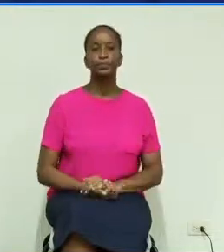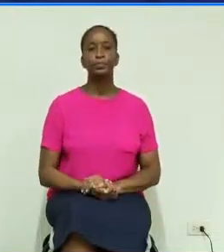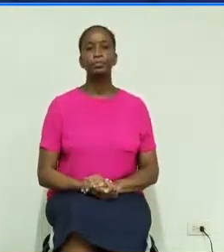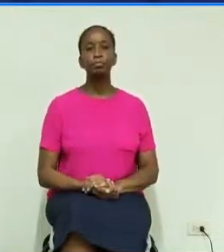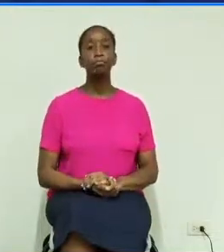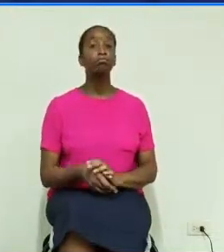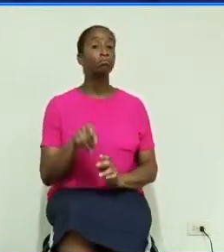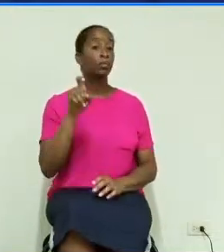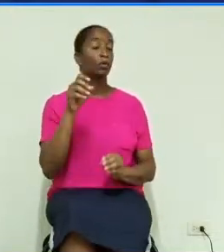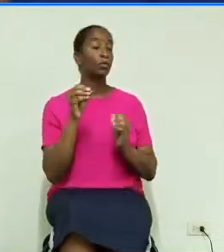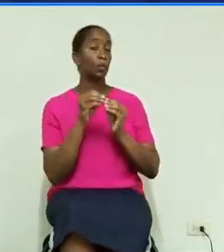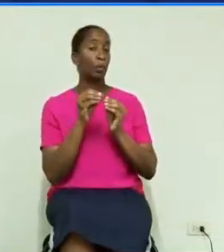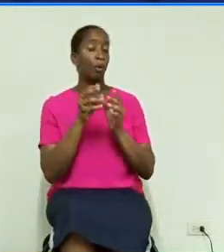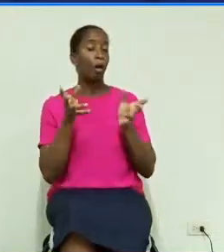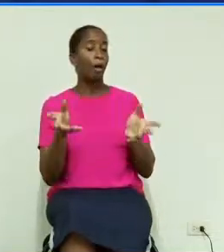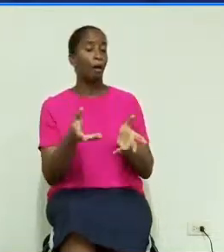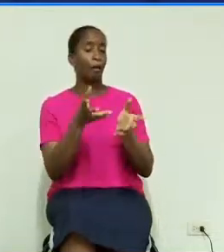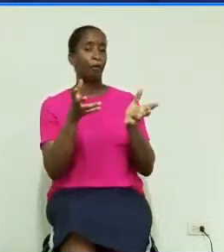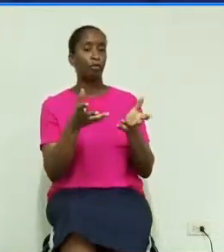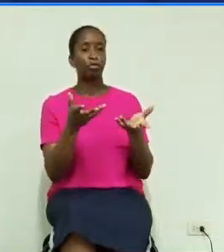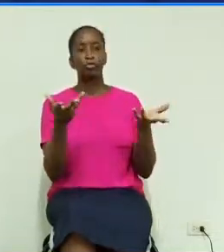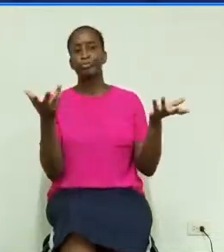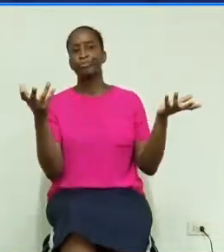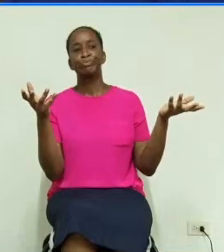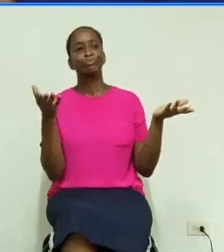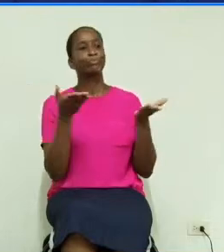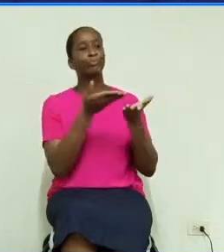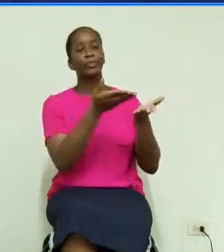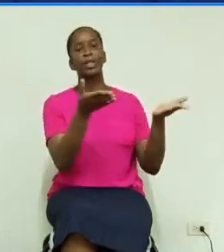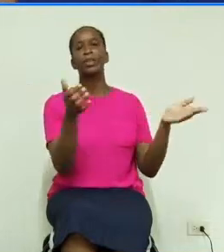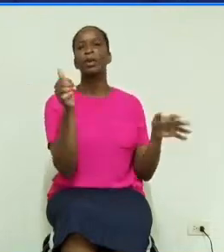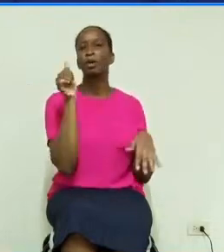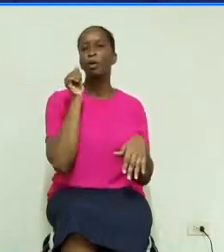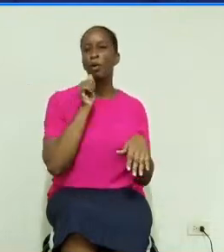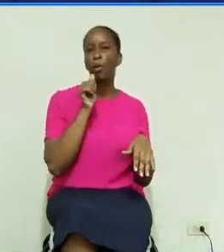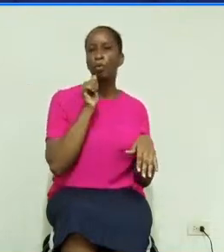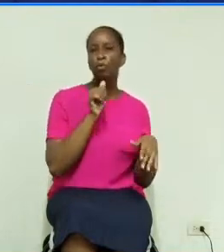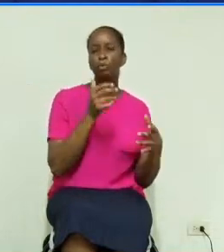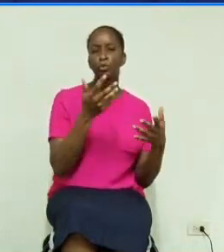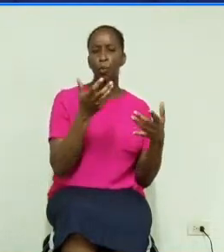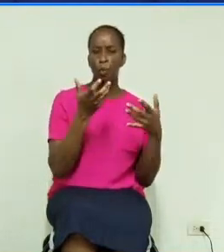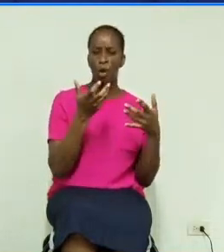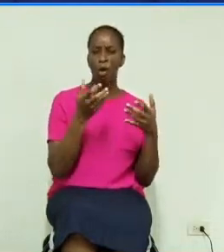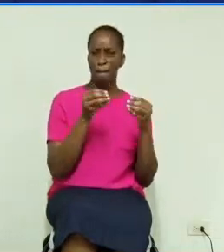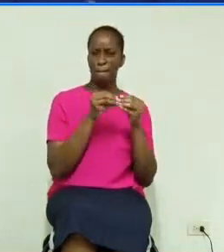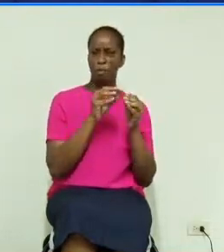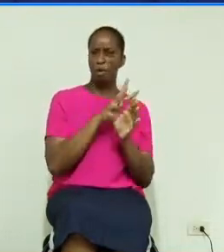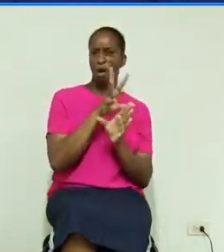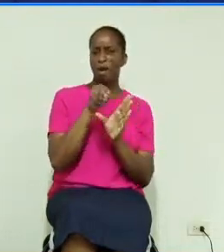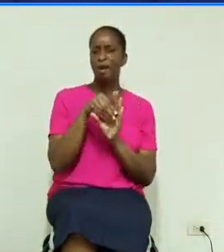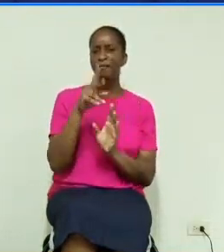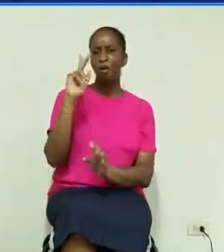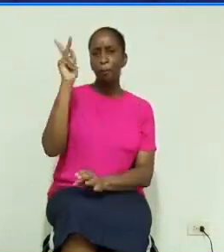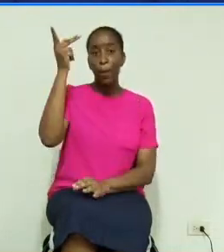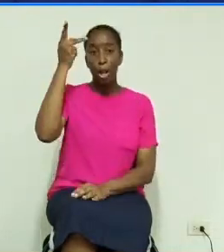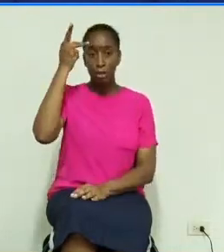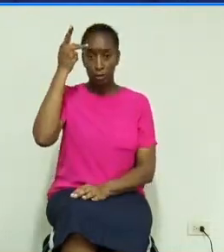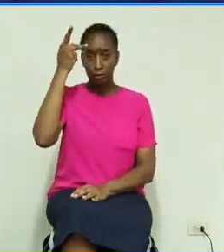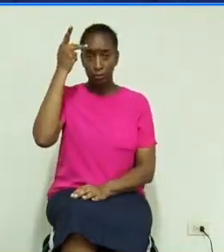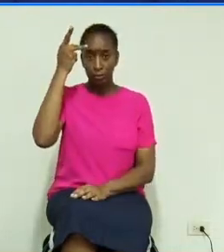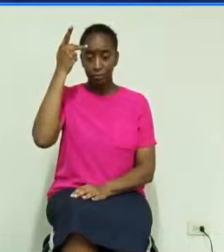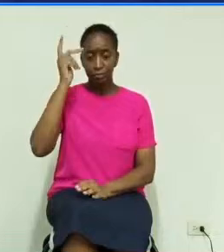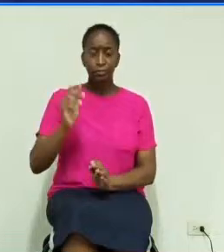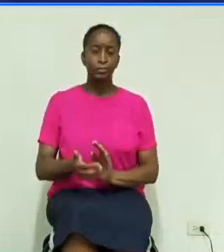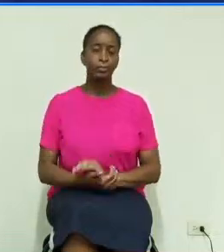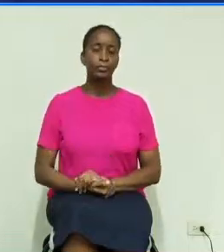to reach out to those who aspire to serve, to give public service, and